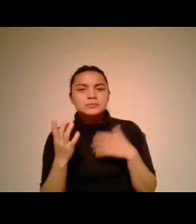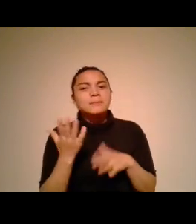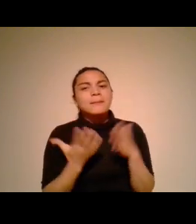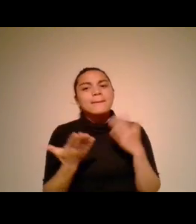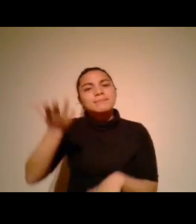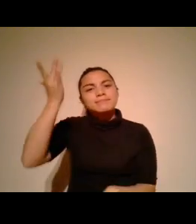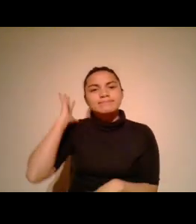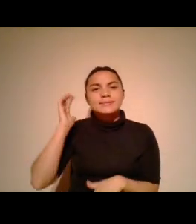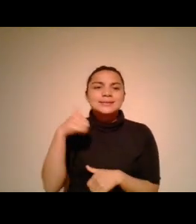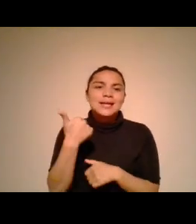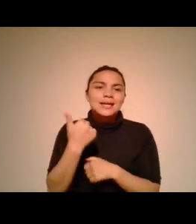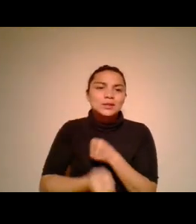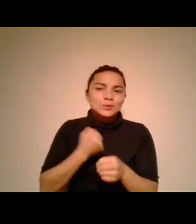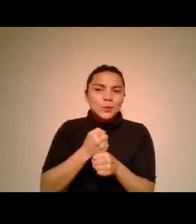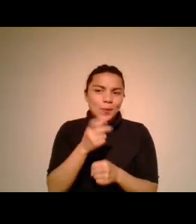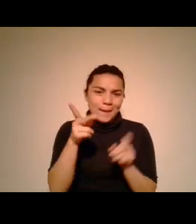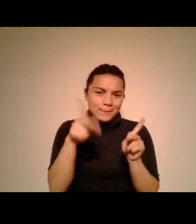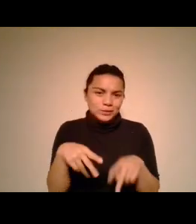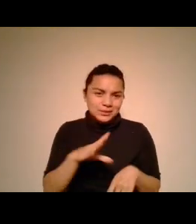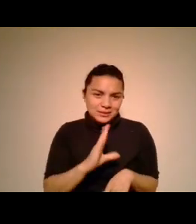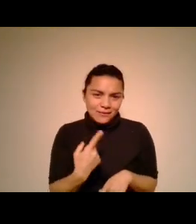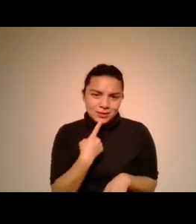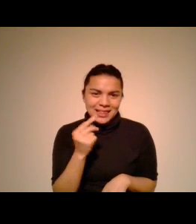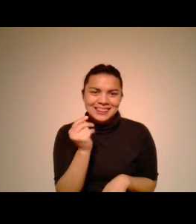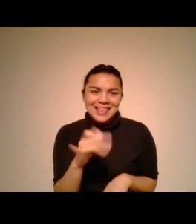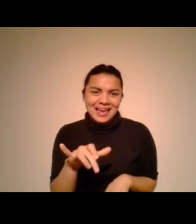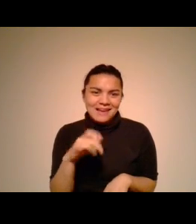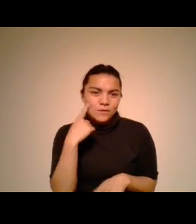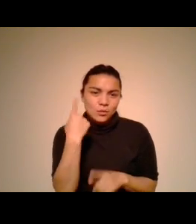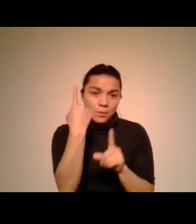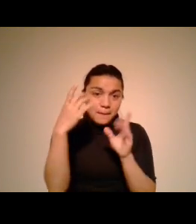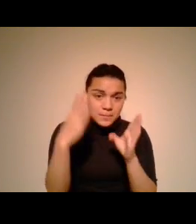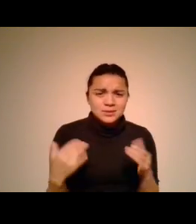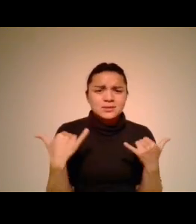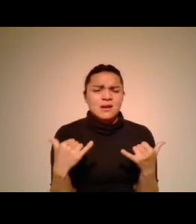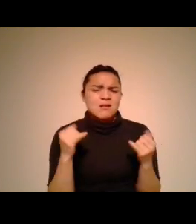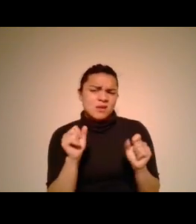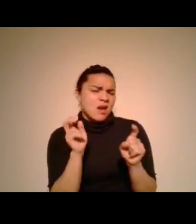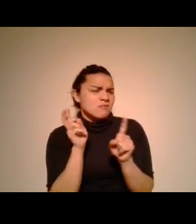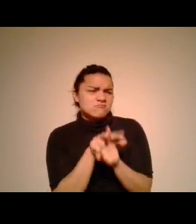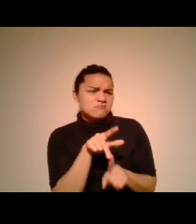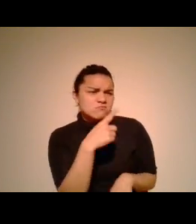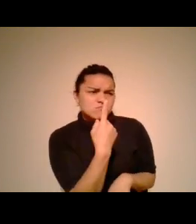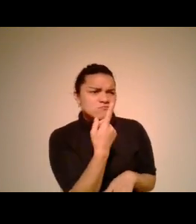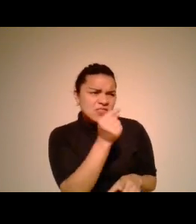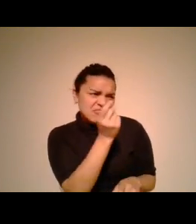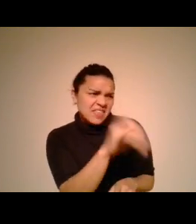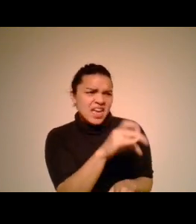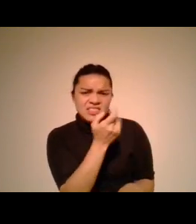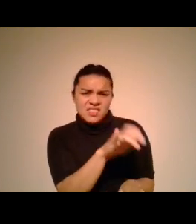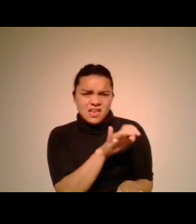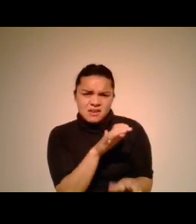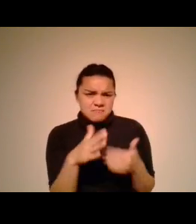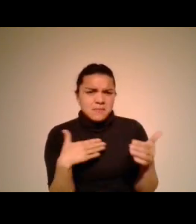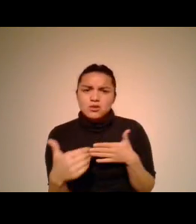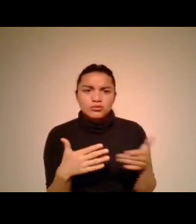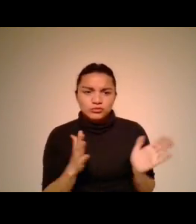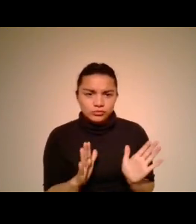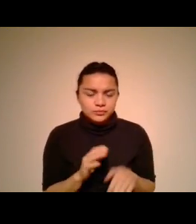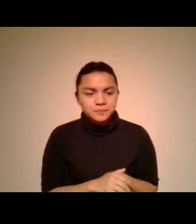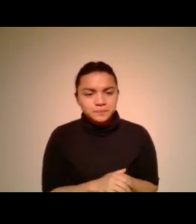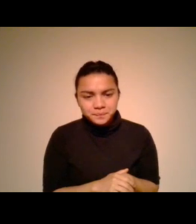singular they that much, but now they use it very comfortably. And then some of my sort of future directions are looking more